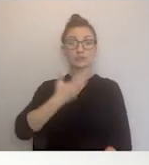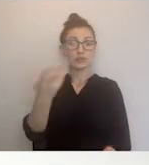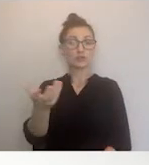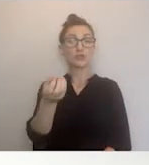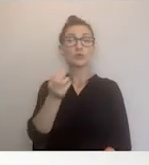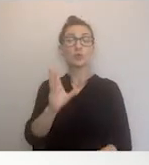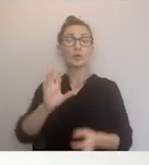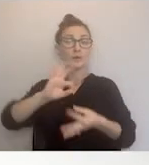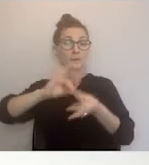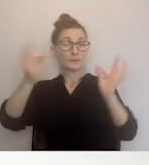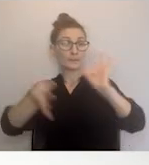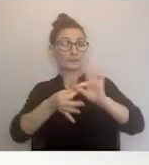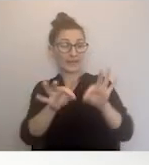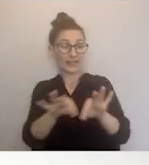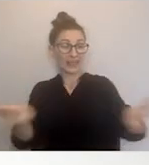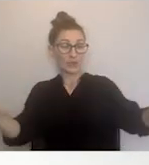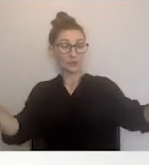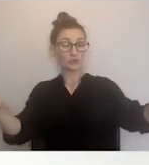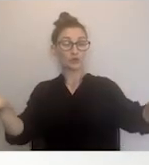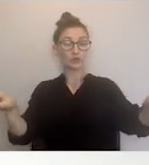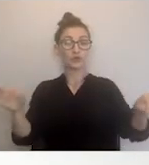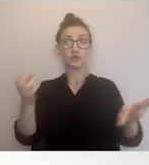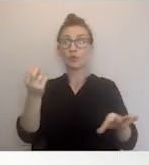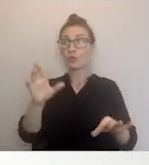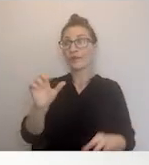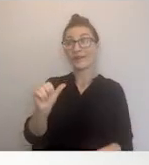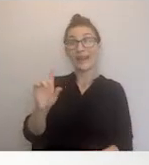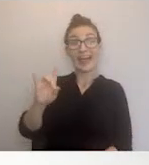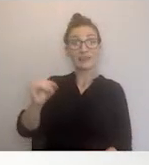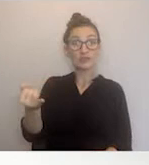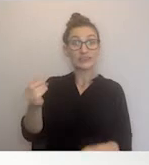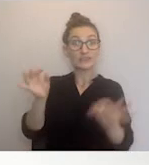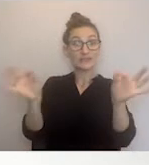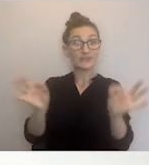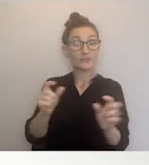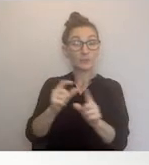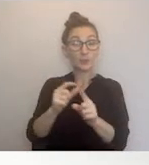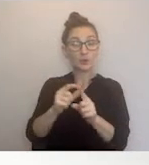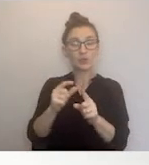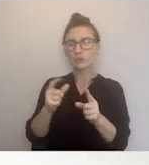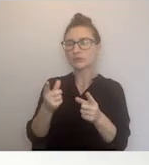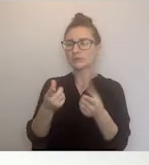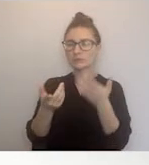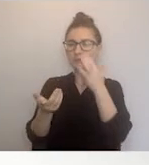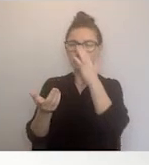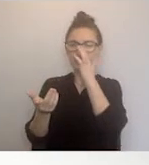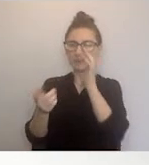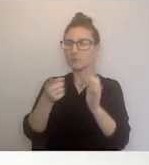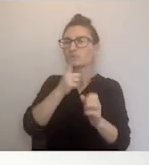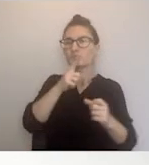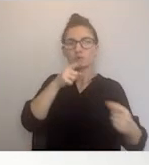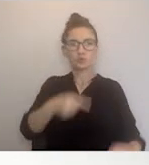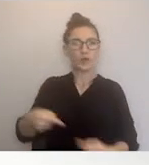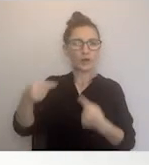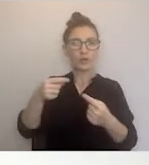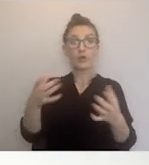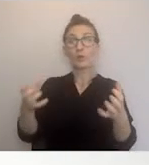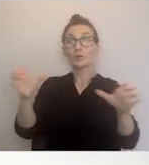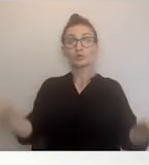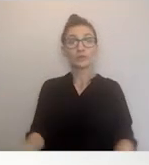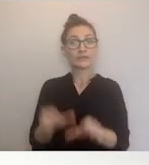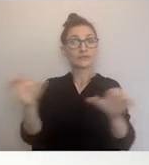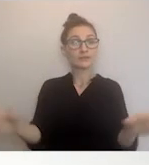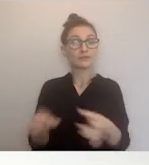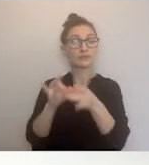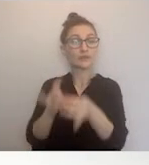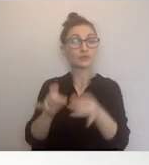or interpreting maybe language physically, or understanding something like adjectives. How can we do a lesson where they